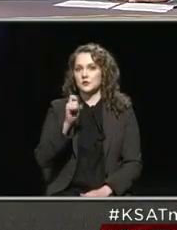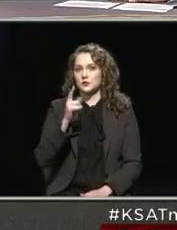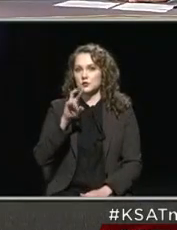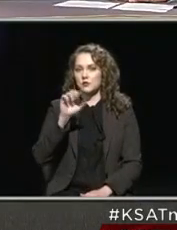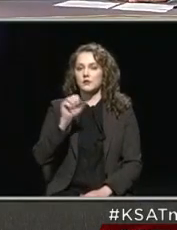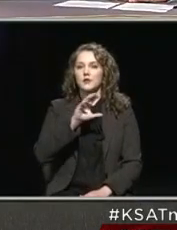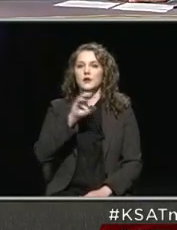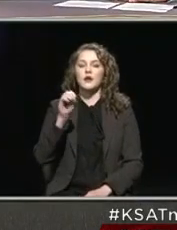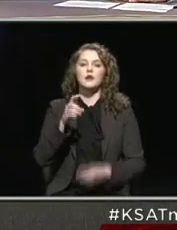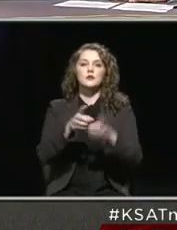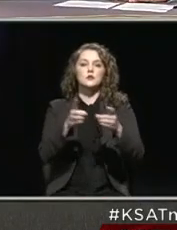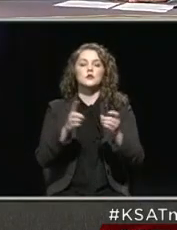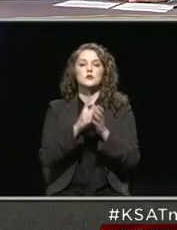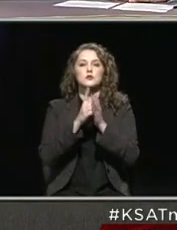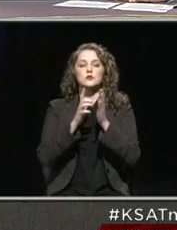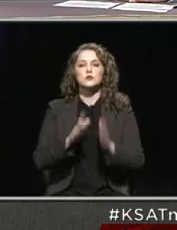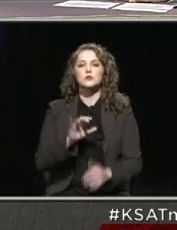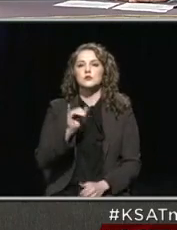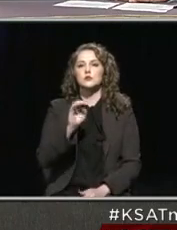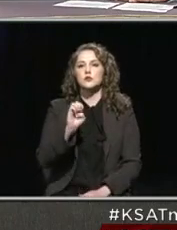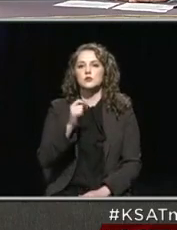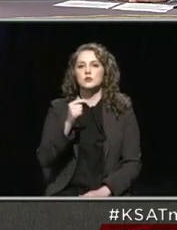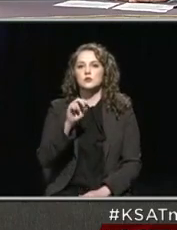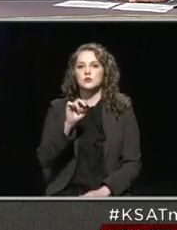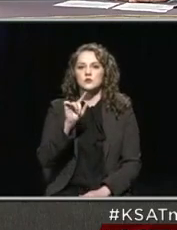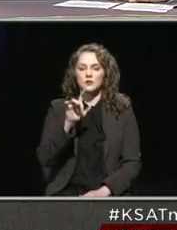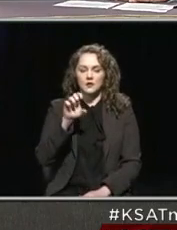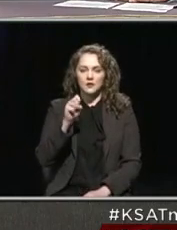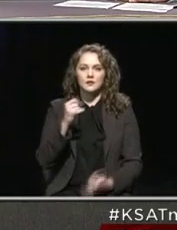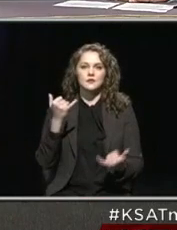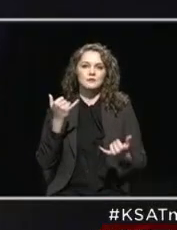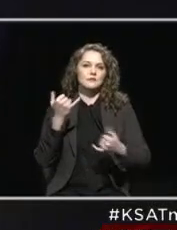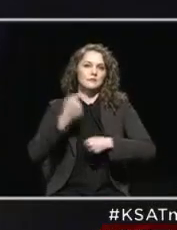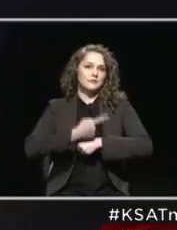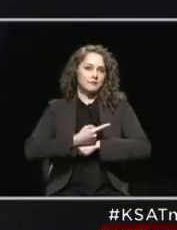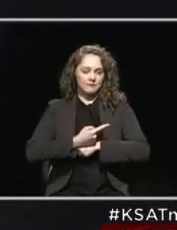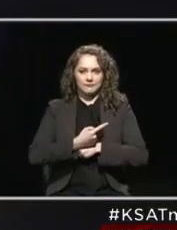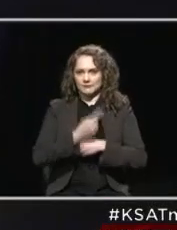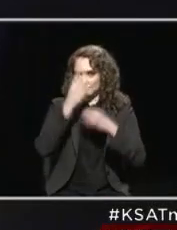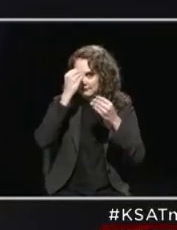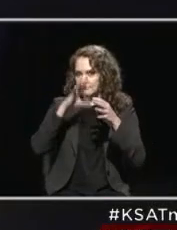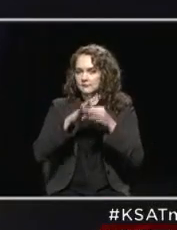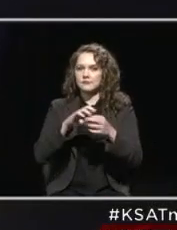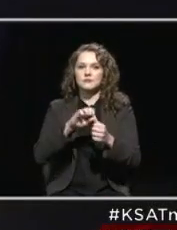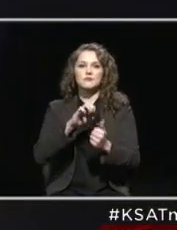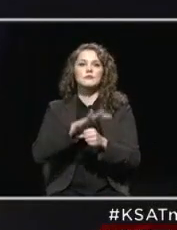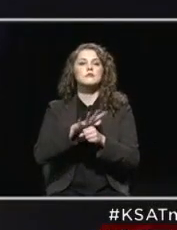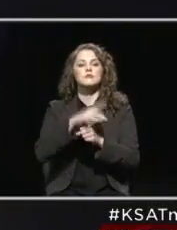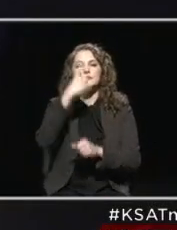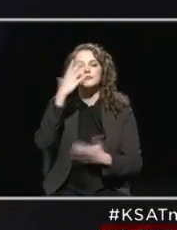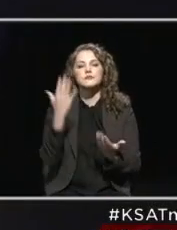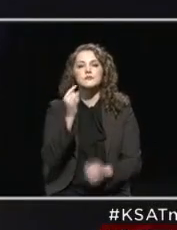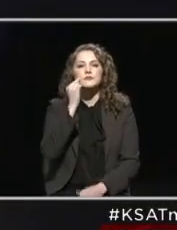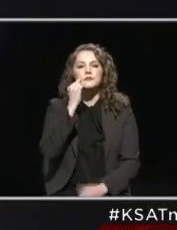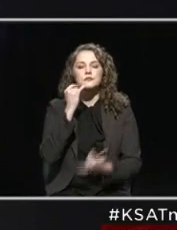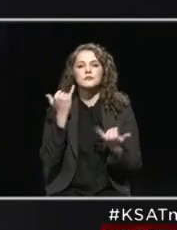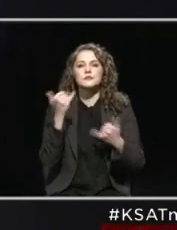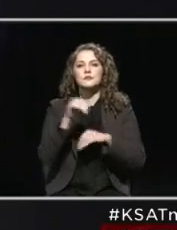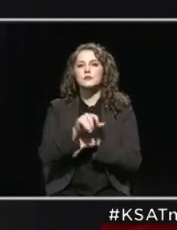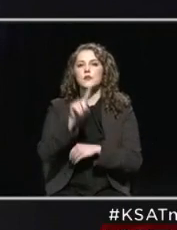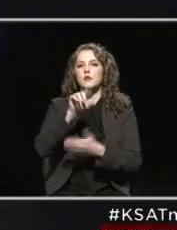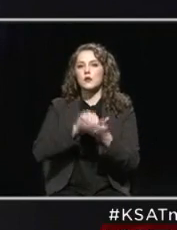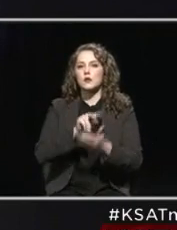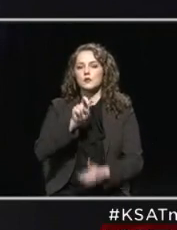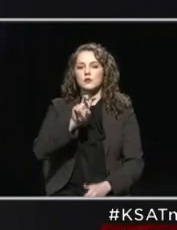Joe Gonzalez. This is our COVID-19 update for San Antonio. Tonight we have 1,275